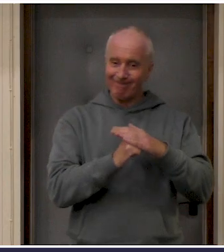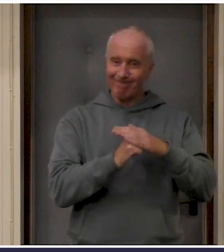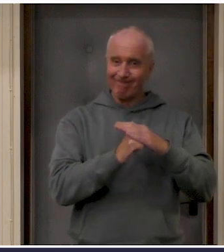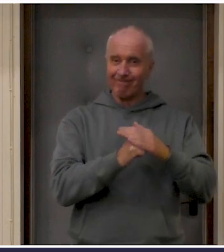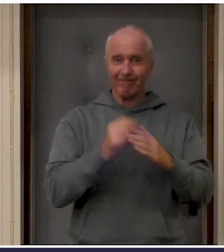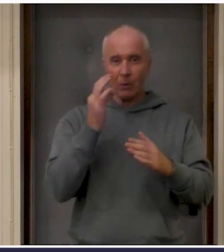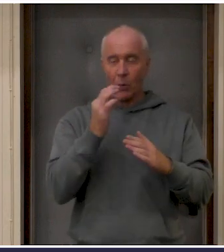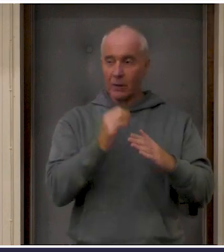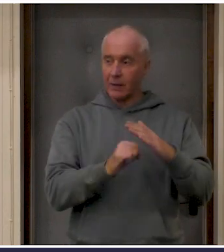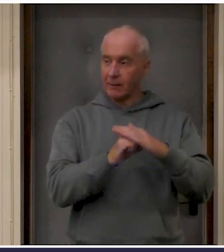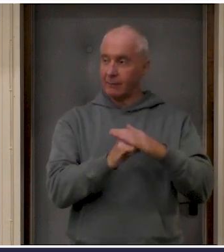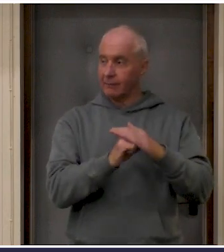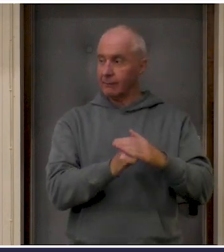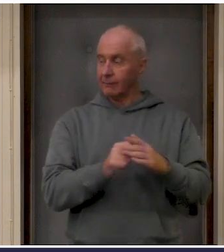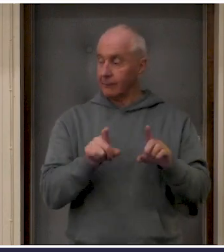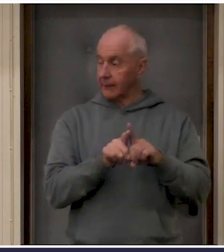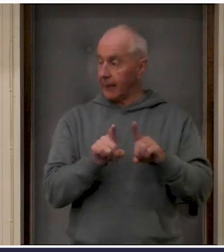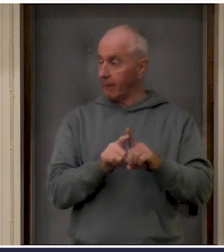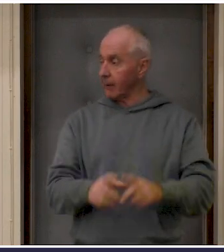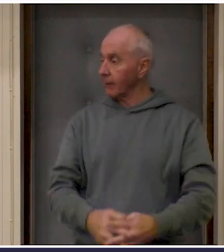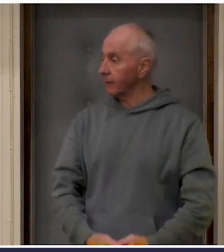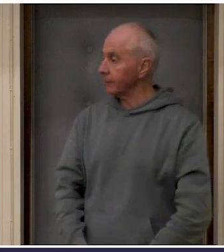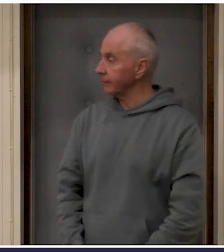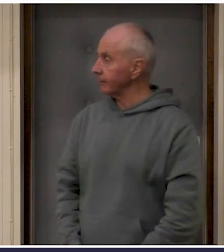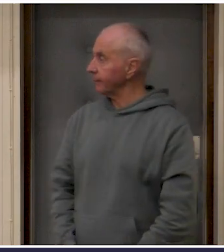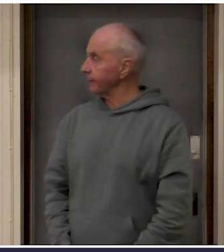under the hood. It's the same stuff, it's the exact same.